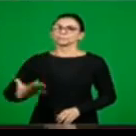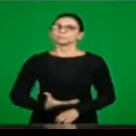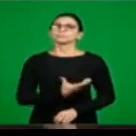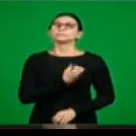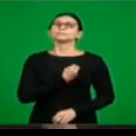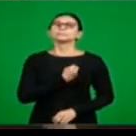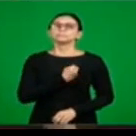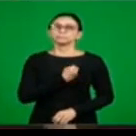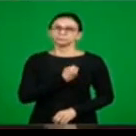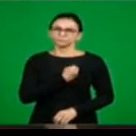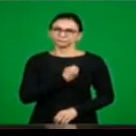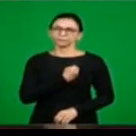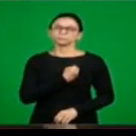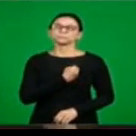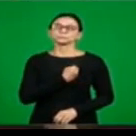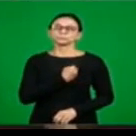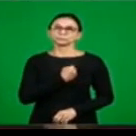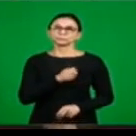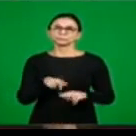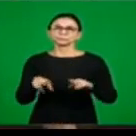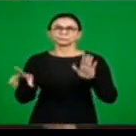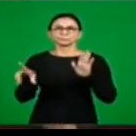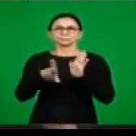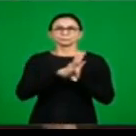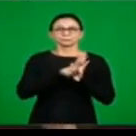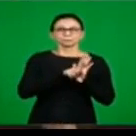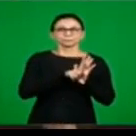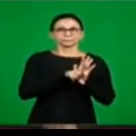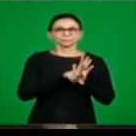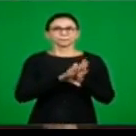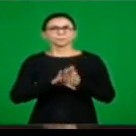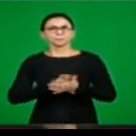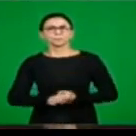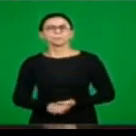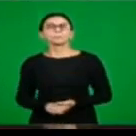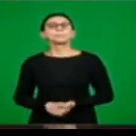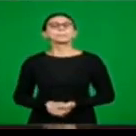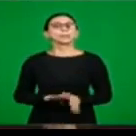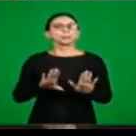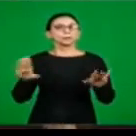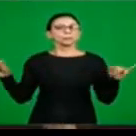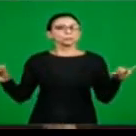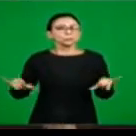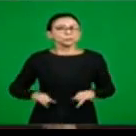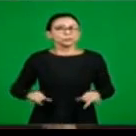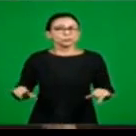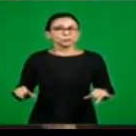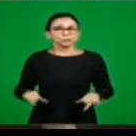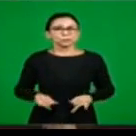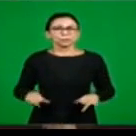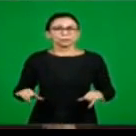save by law. They're going to be saved by law. They're going to go through the great tribulation.